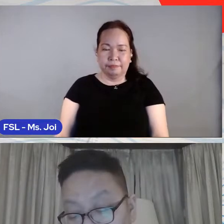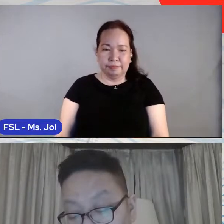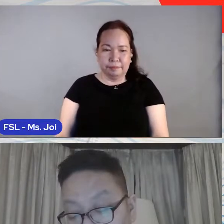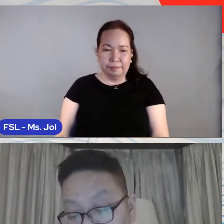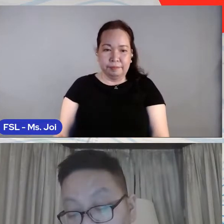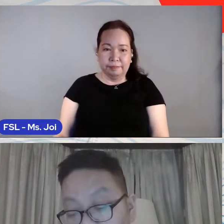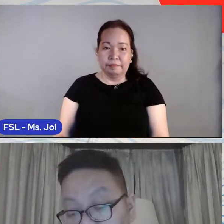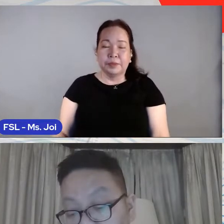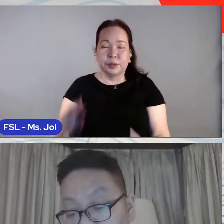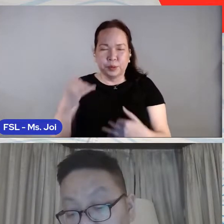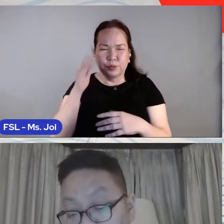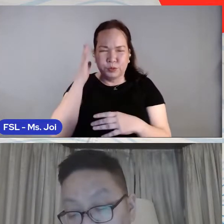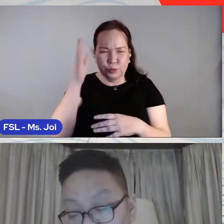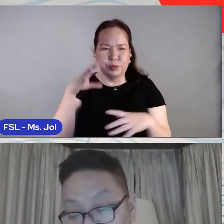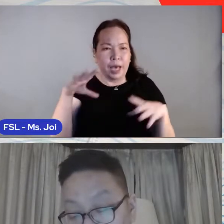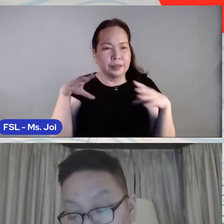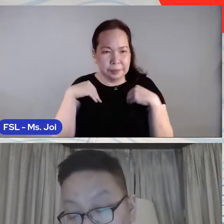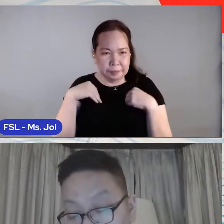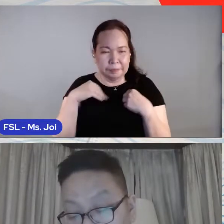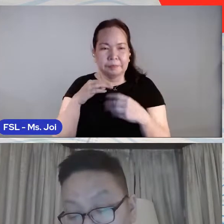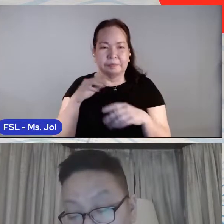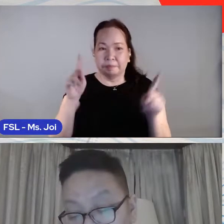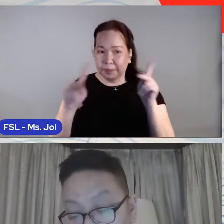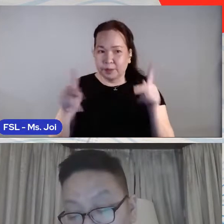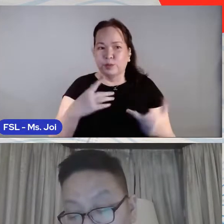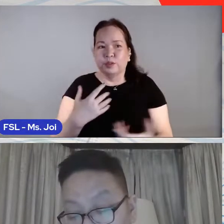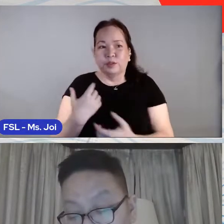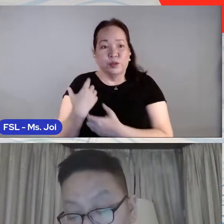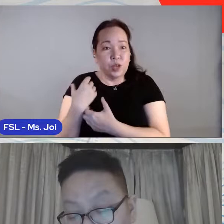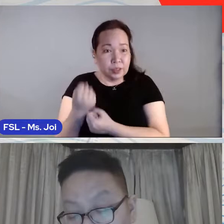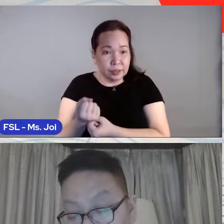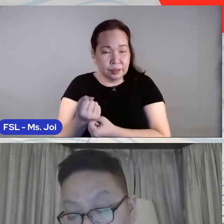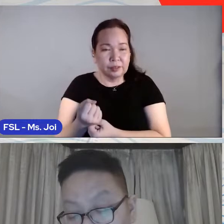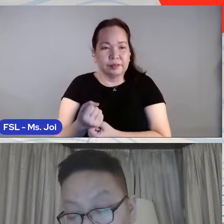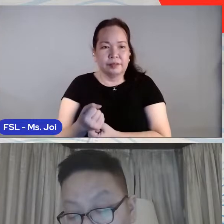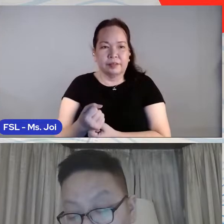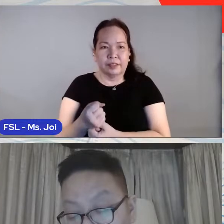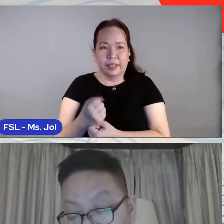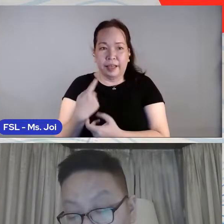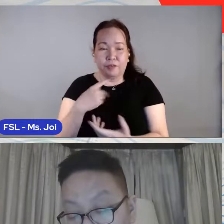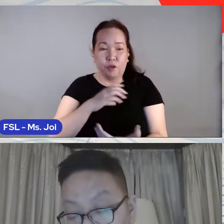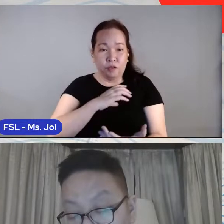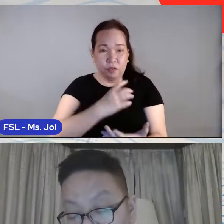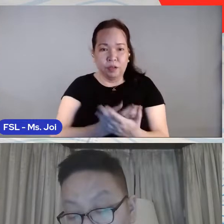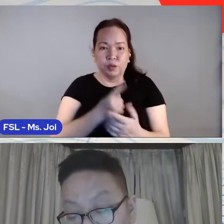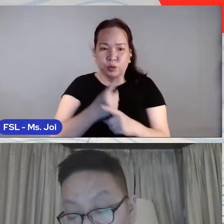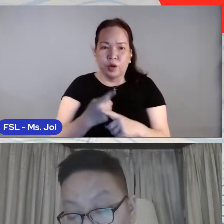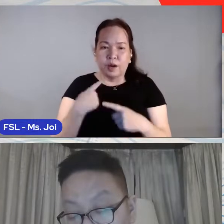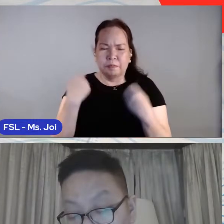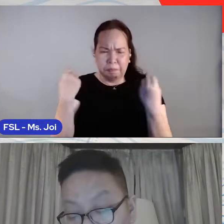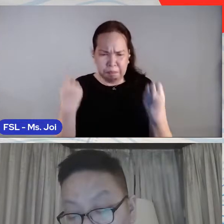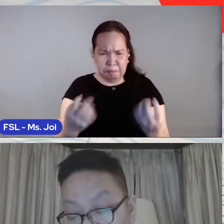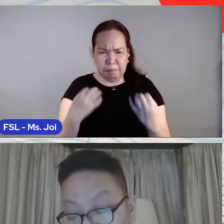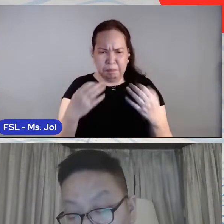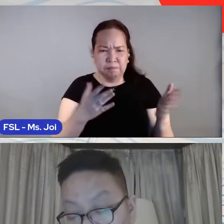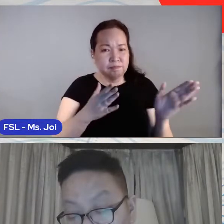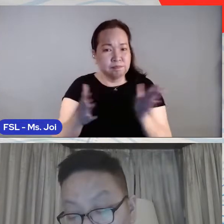accepted, and the public would be confident about it, given the preparations that went into it,